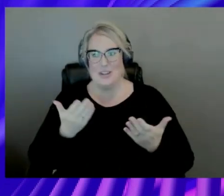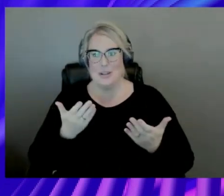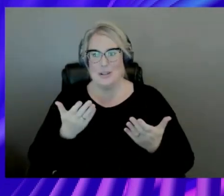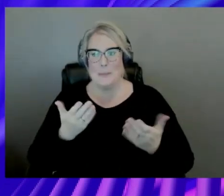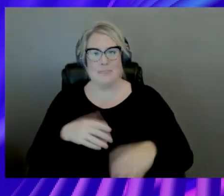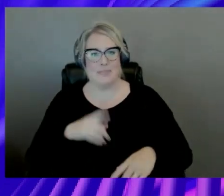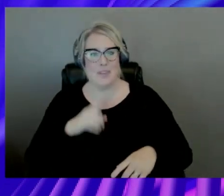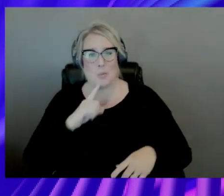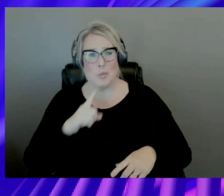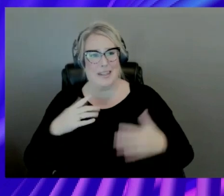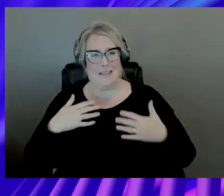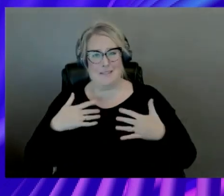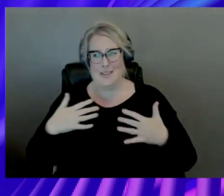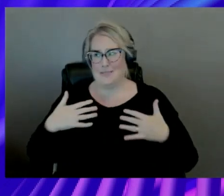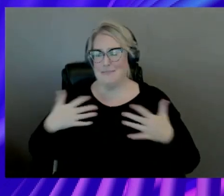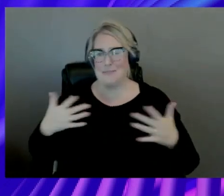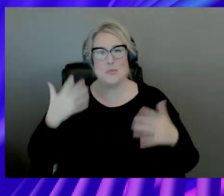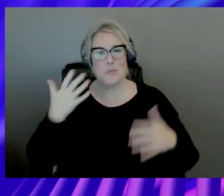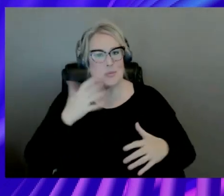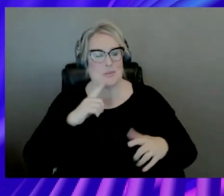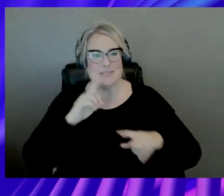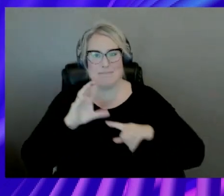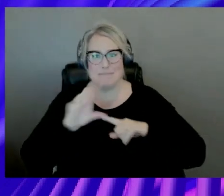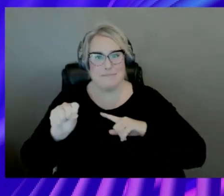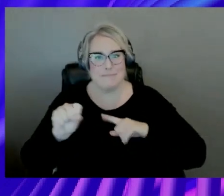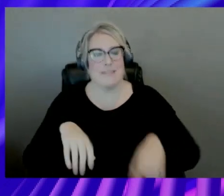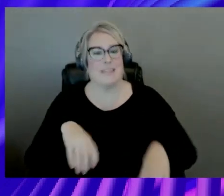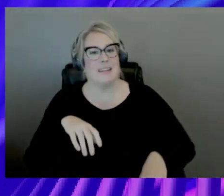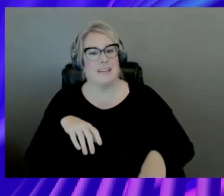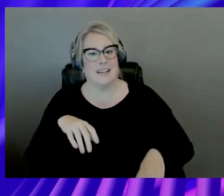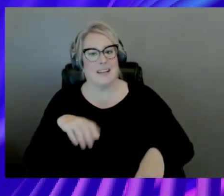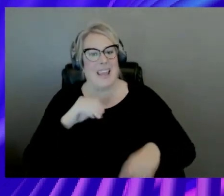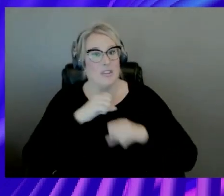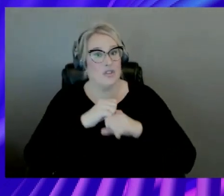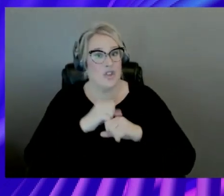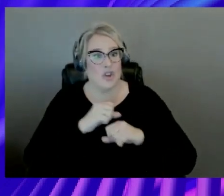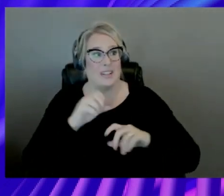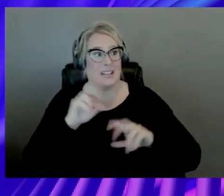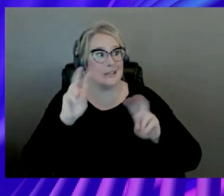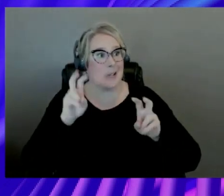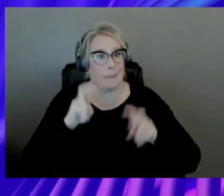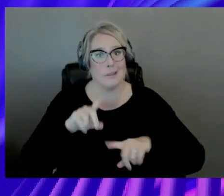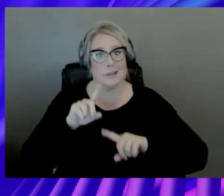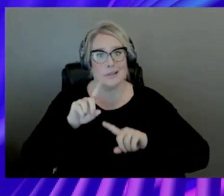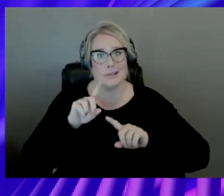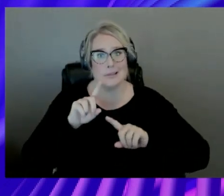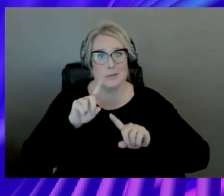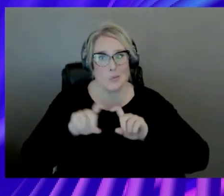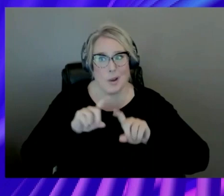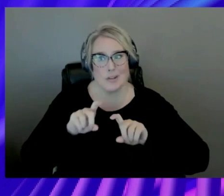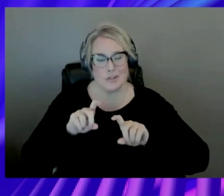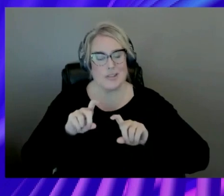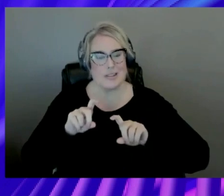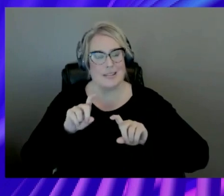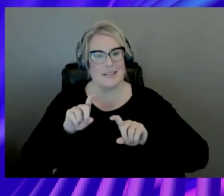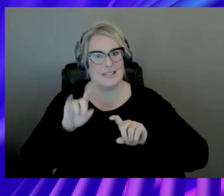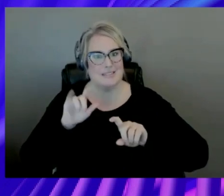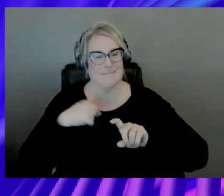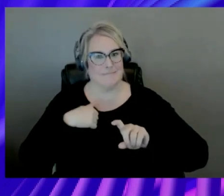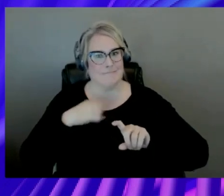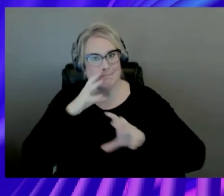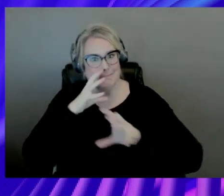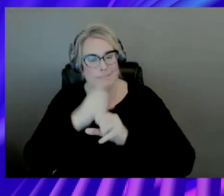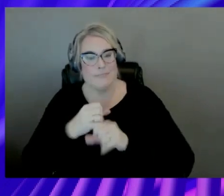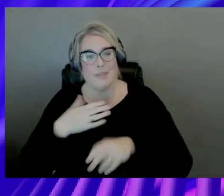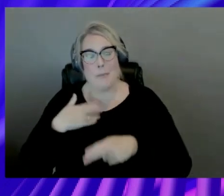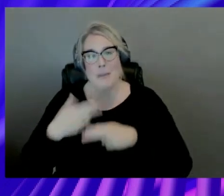just absolutely amazing, especially a lot of the security topics and questions, which kind of brings me here. For those of you who don't know me, my name's